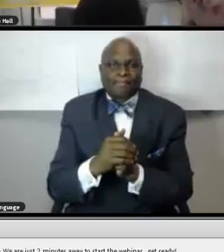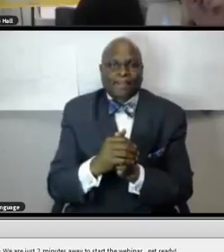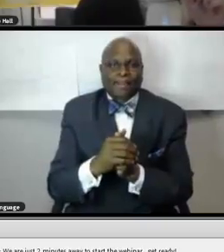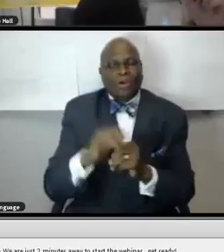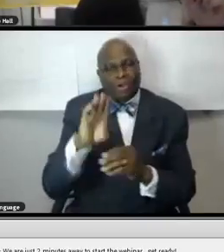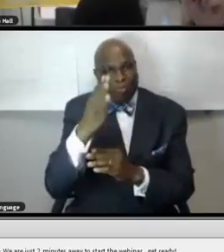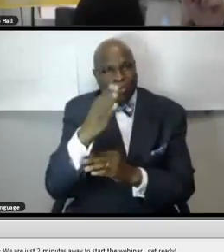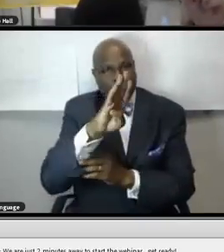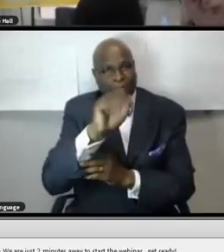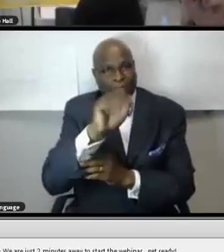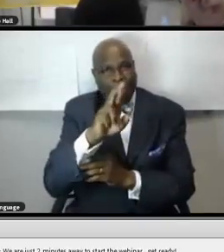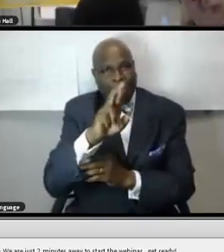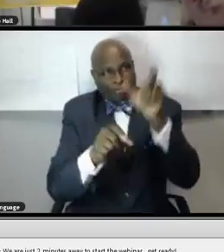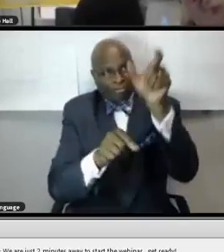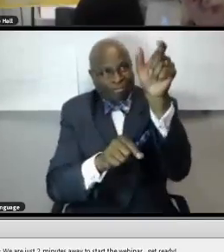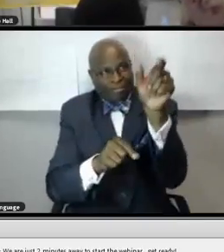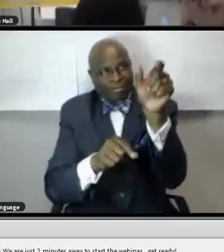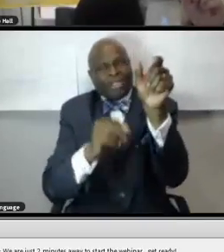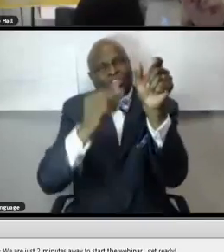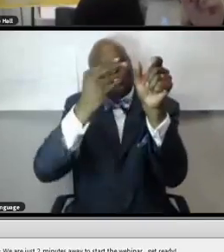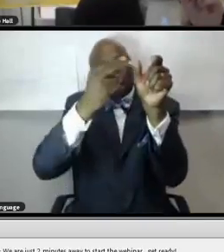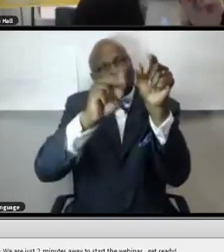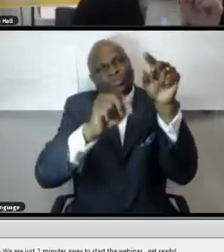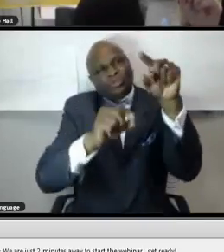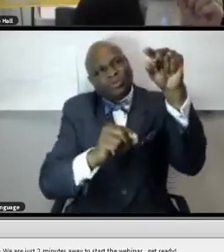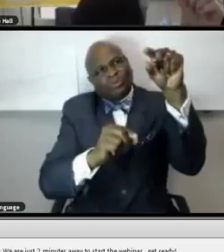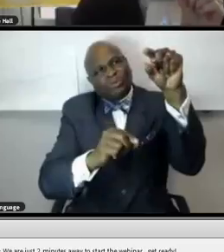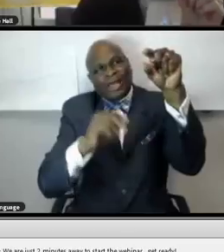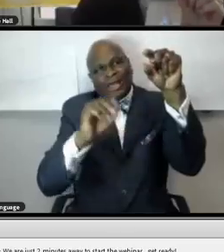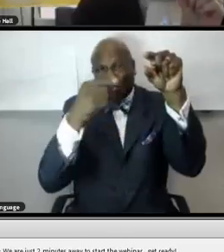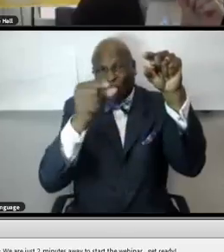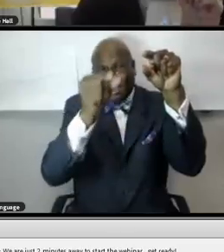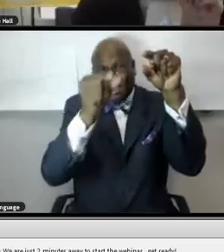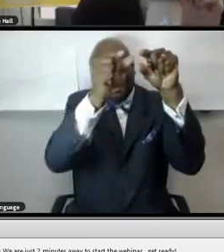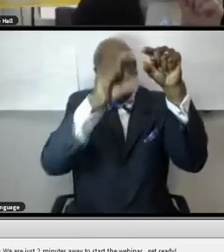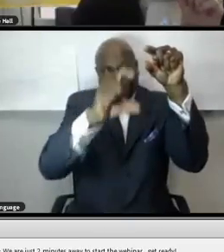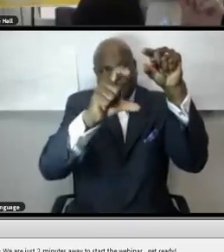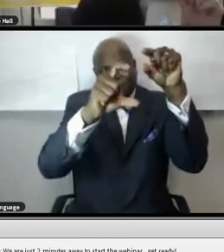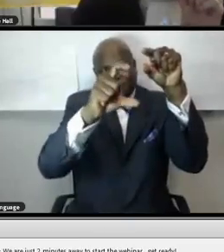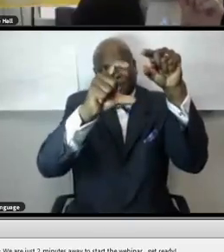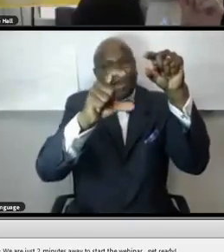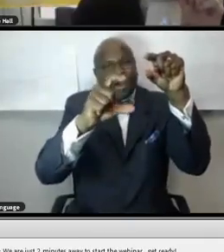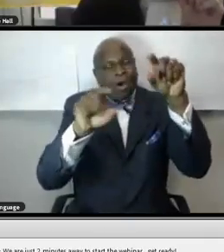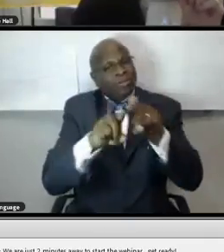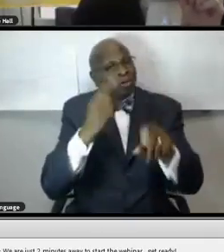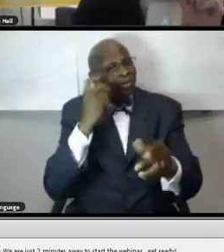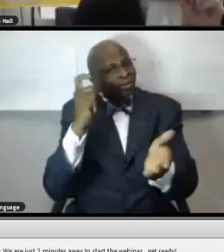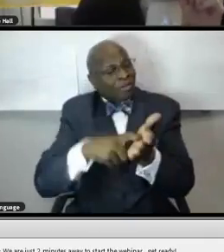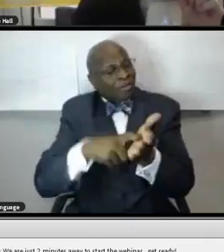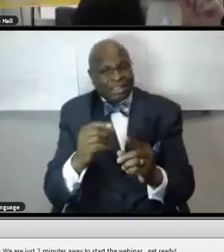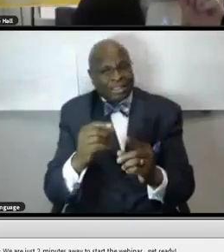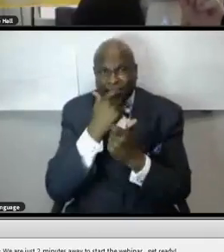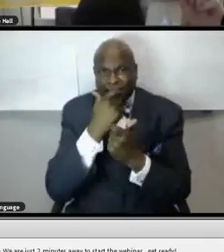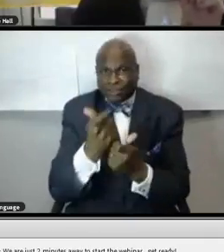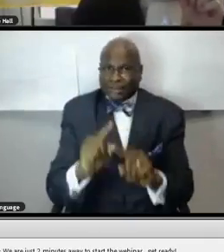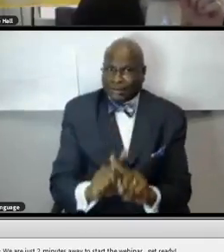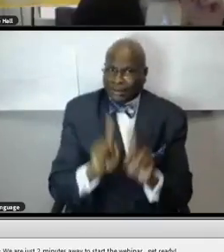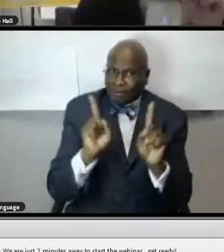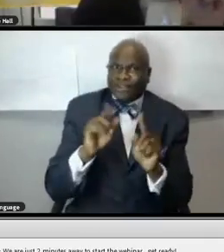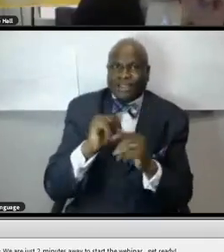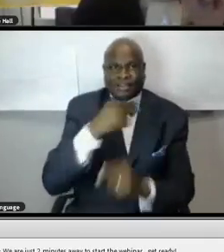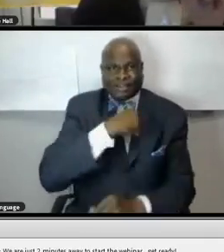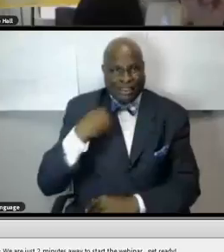blue bar is shorter than the pale green bar. You will also see that there's an interesting exception, which is